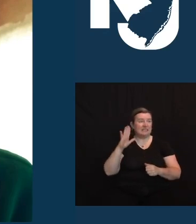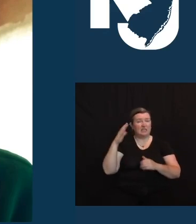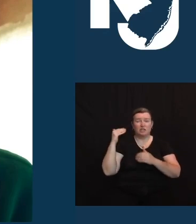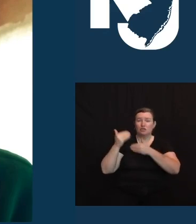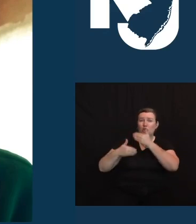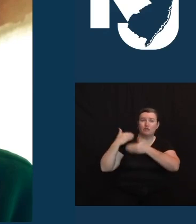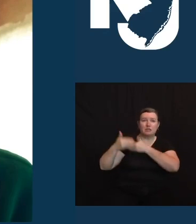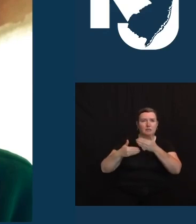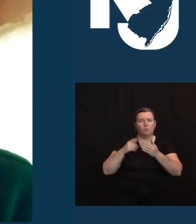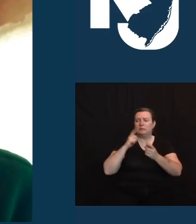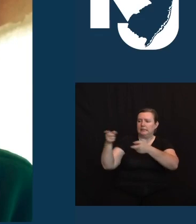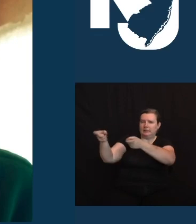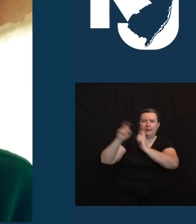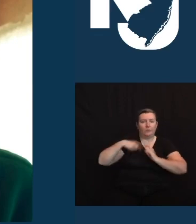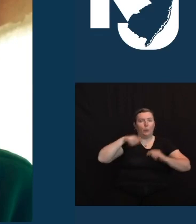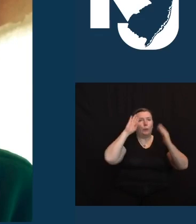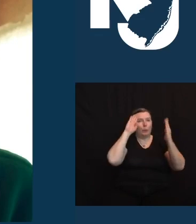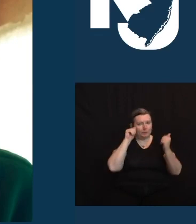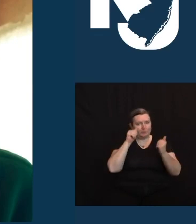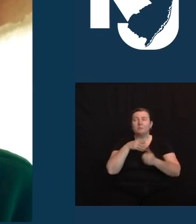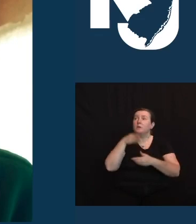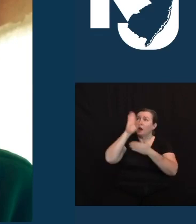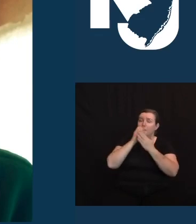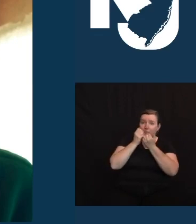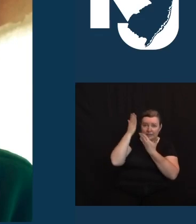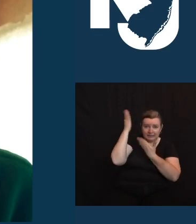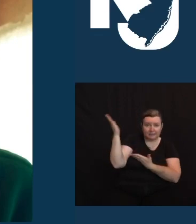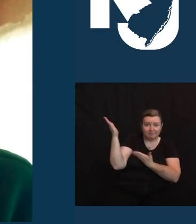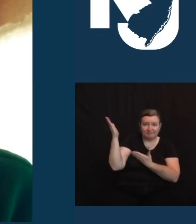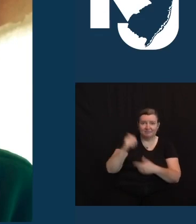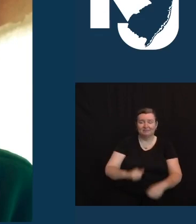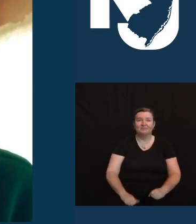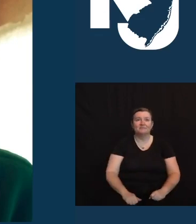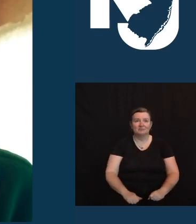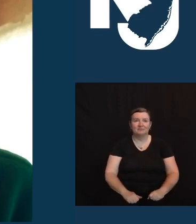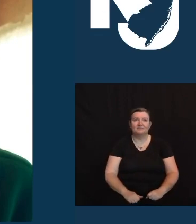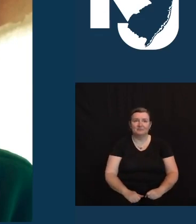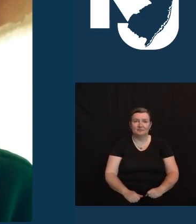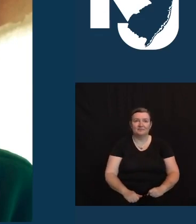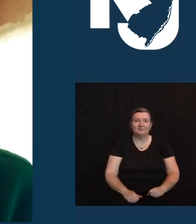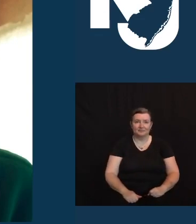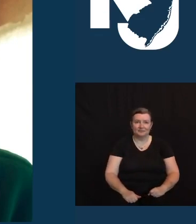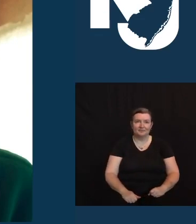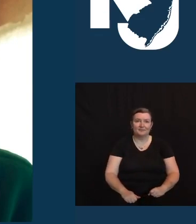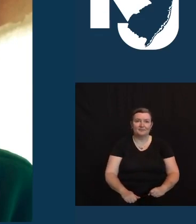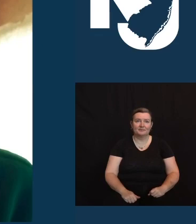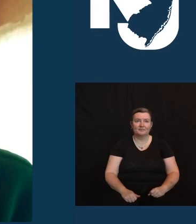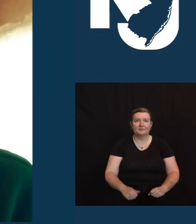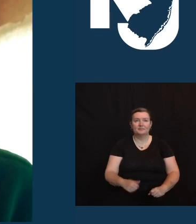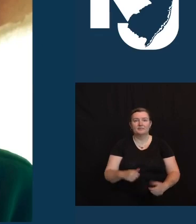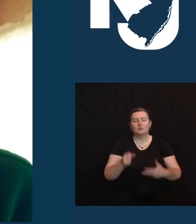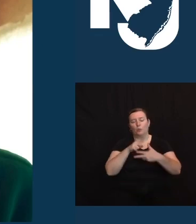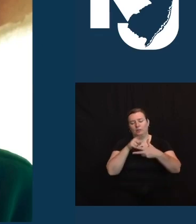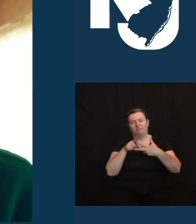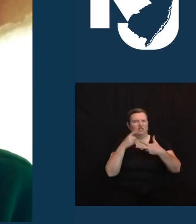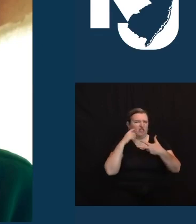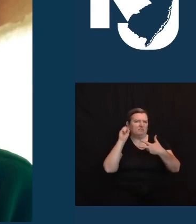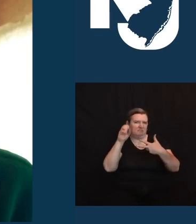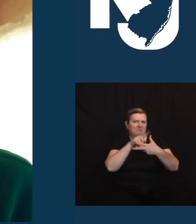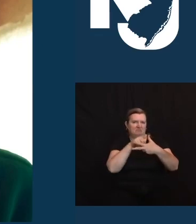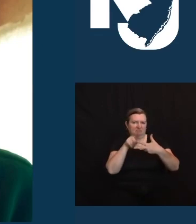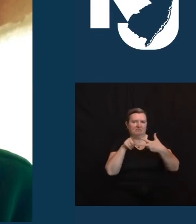may God bless Francis, who remains with us, Ocean City's own, and Gordon and Vincent, who have passed,